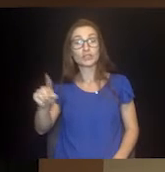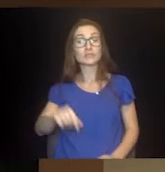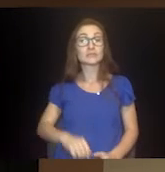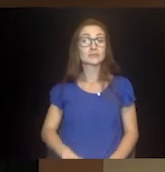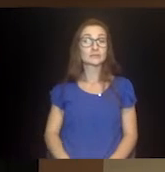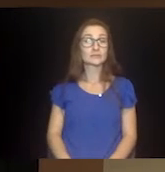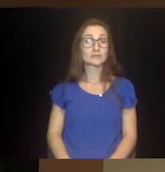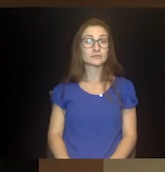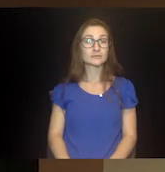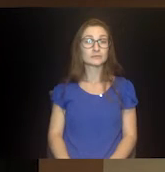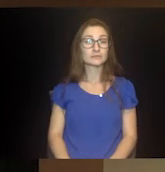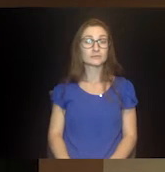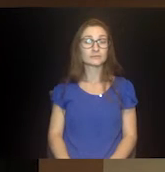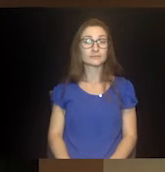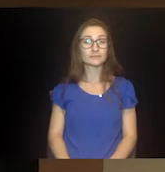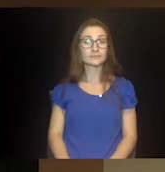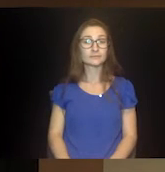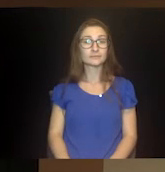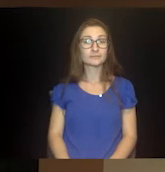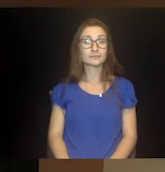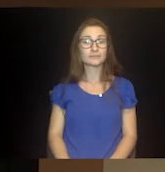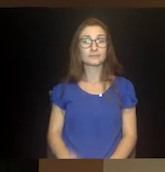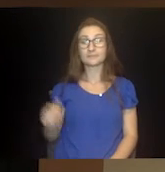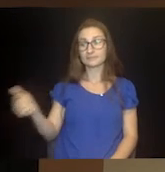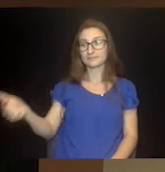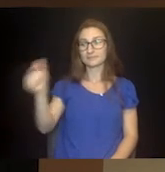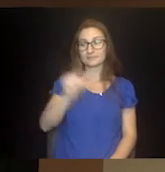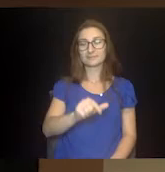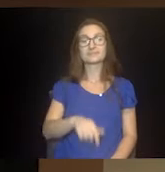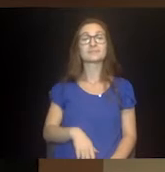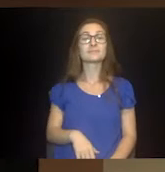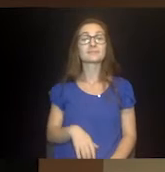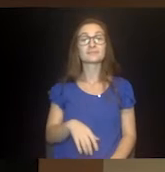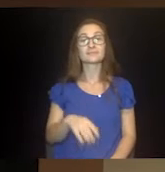to 31st. Okay.